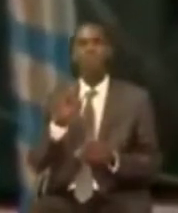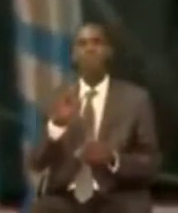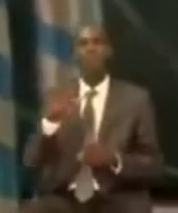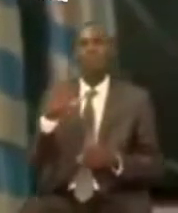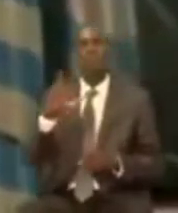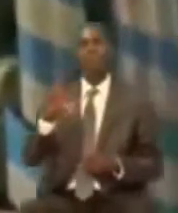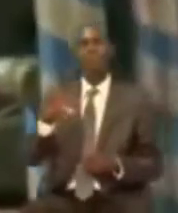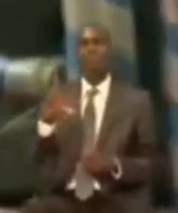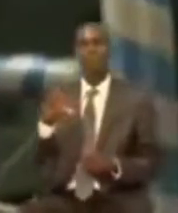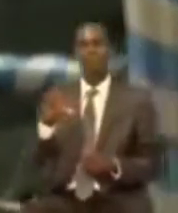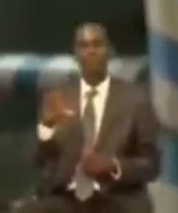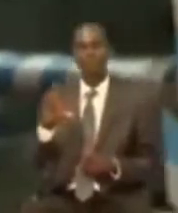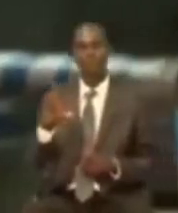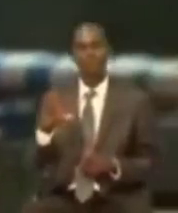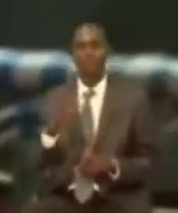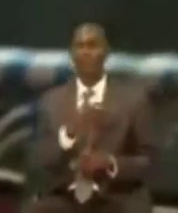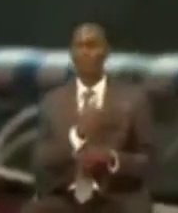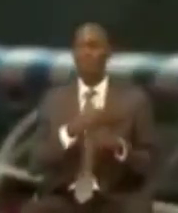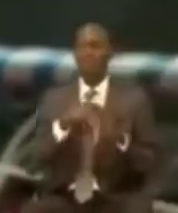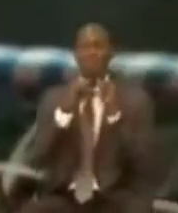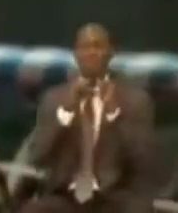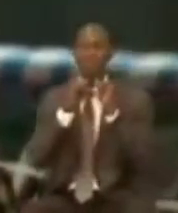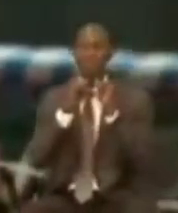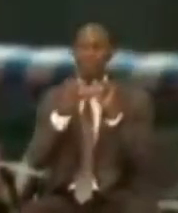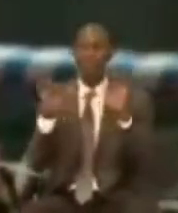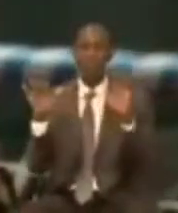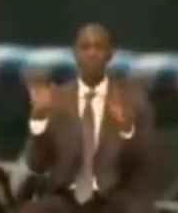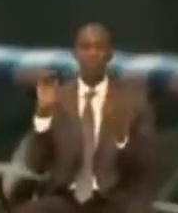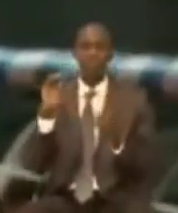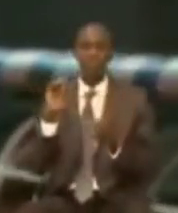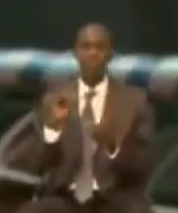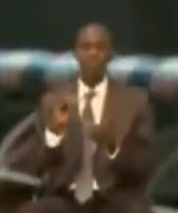and nothing more.